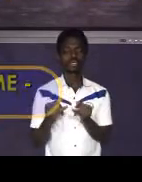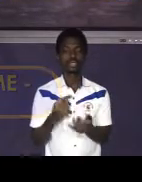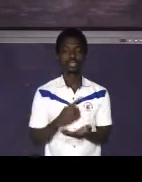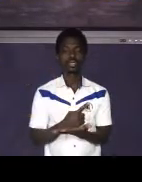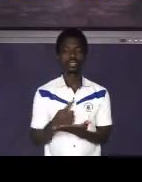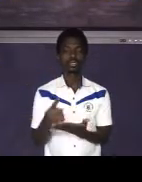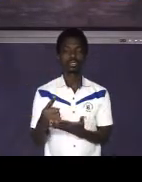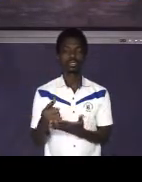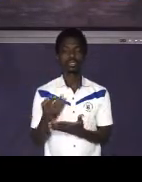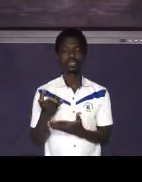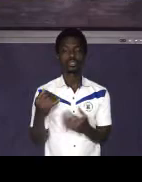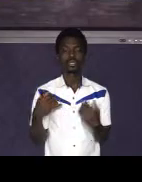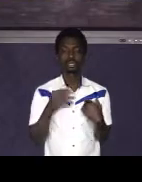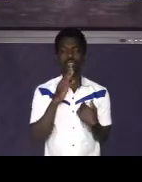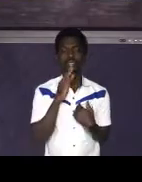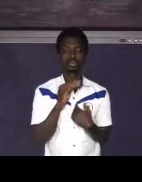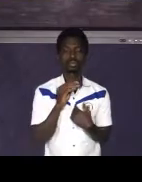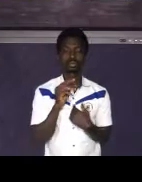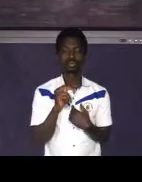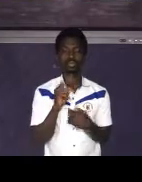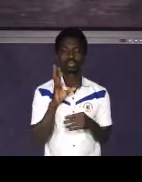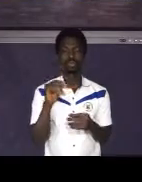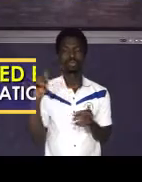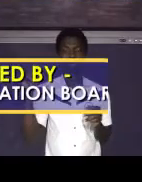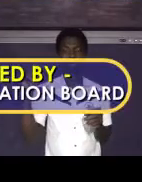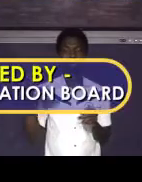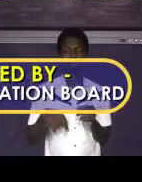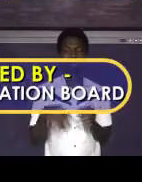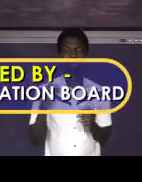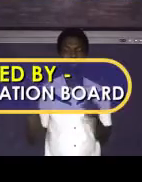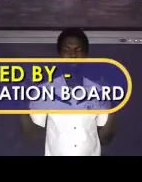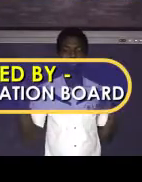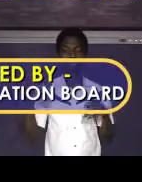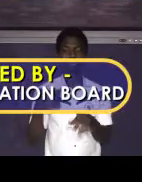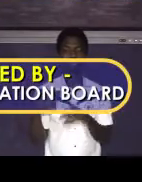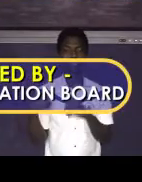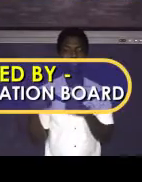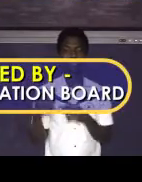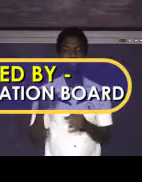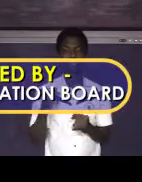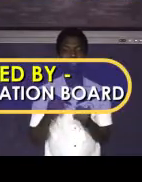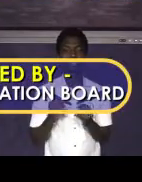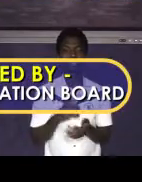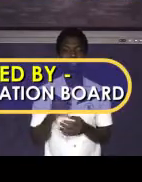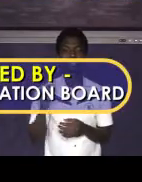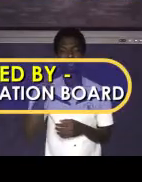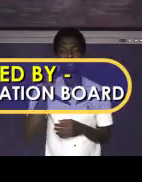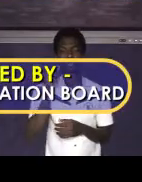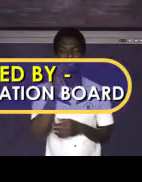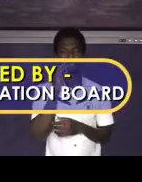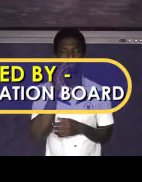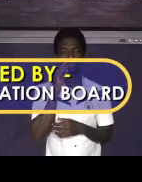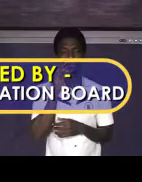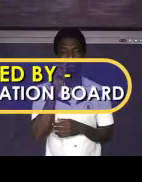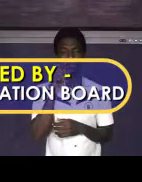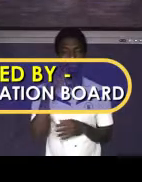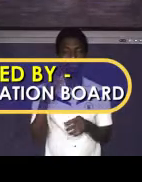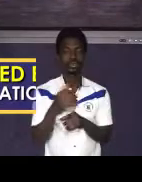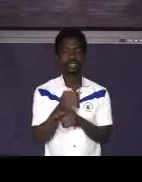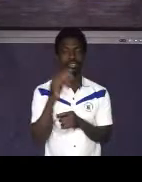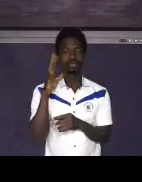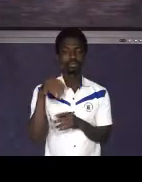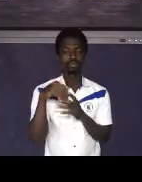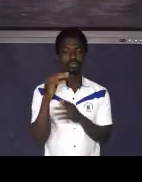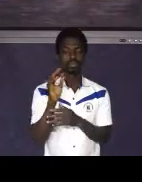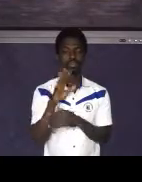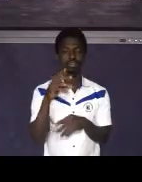last week. There has been no drop of rain since last week. Auntie got 5 out of 5. What about